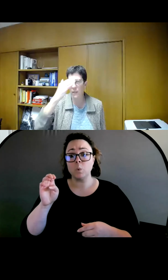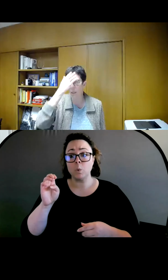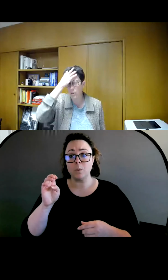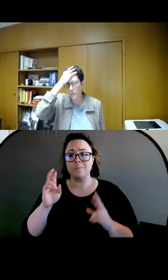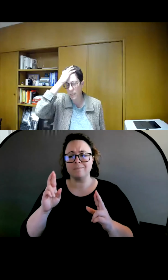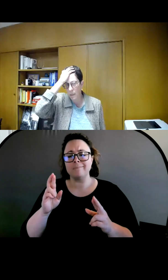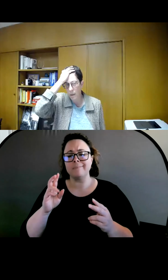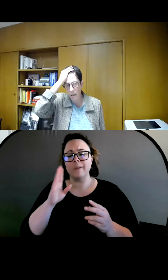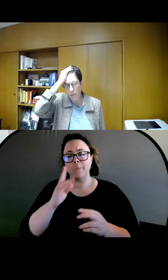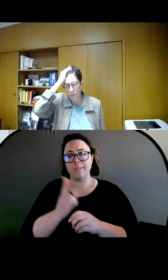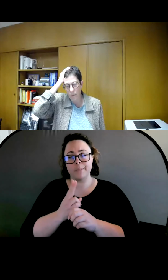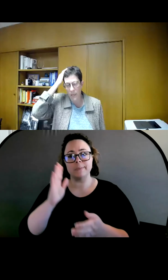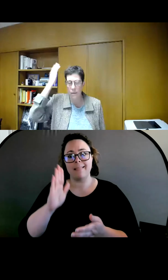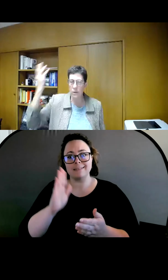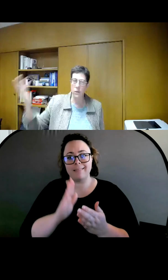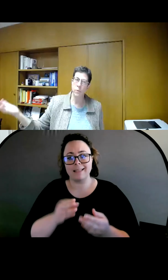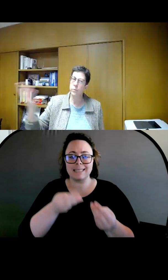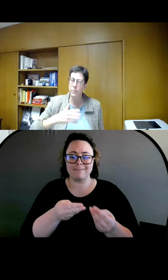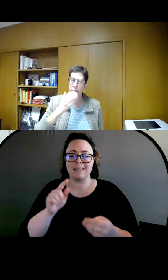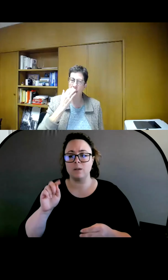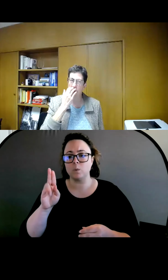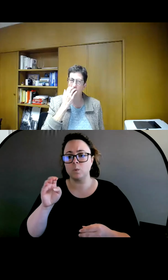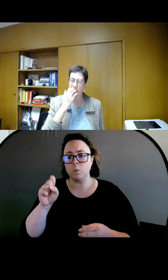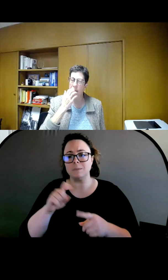less feeding tubes, but